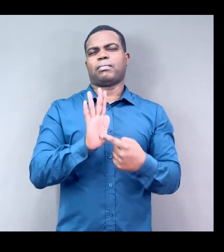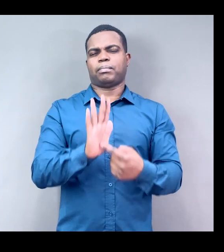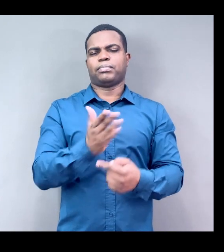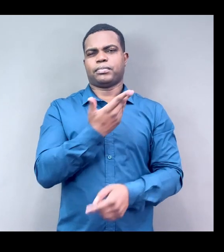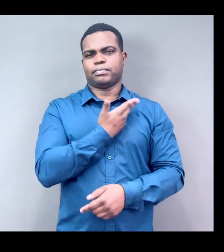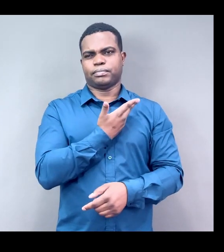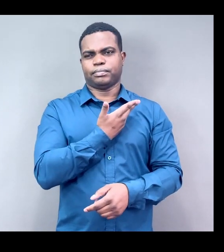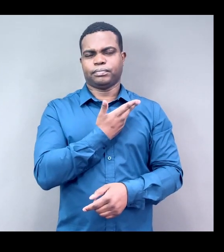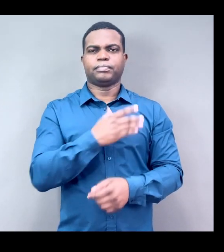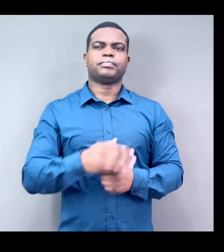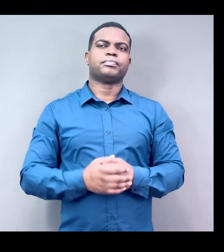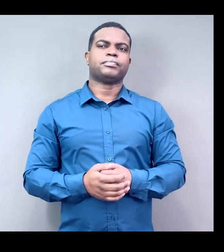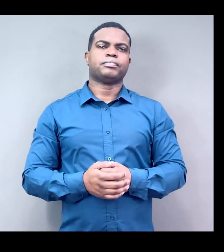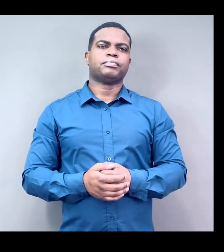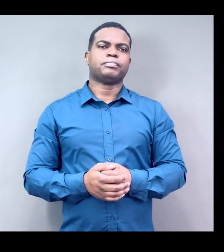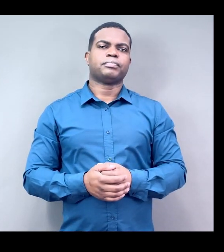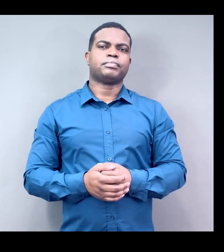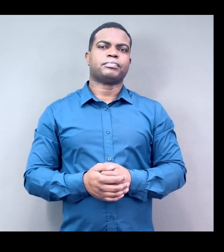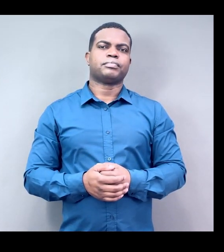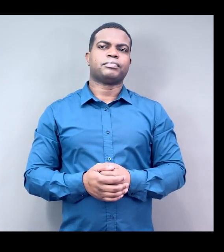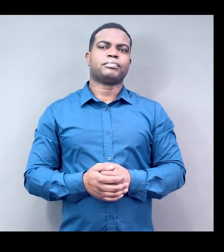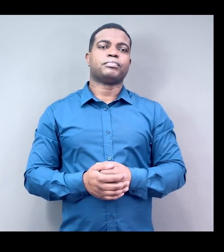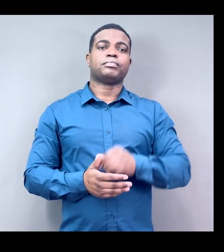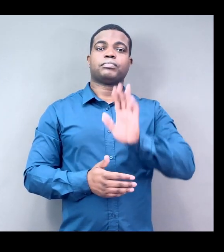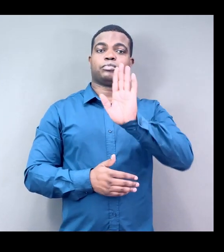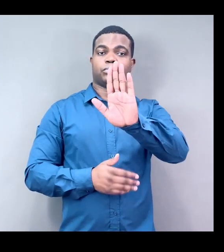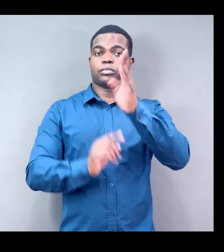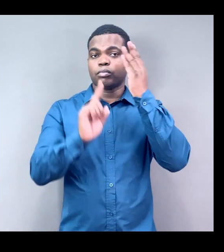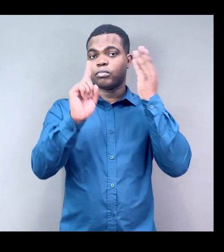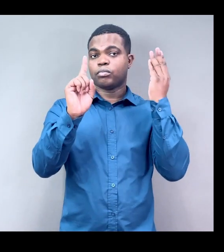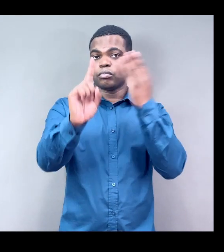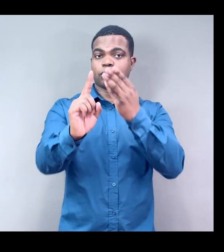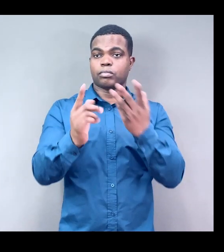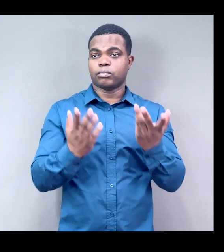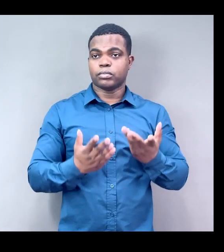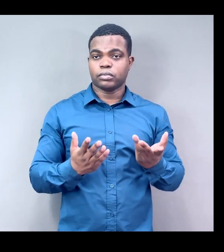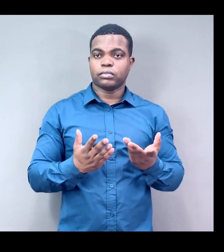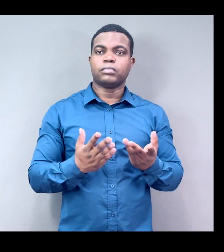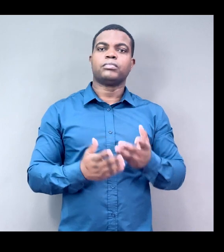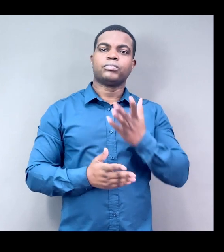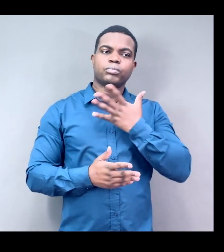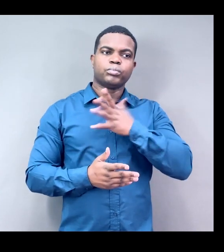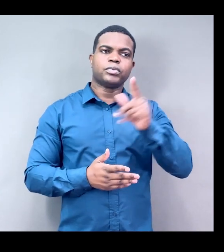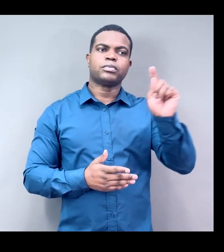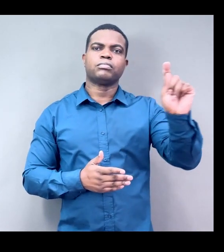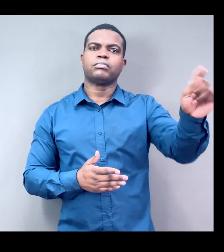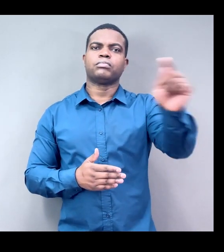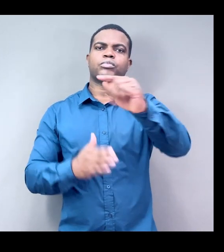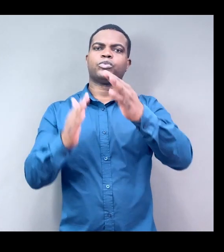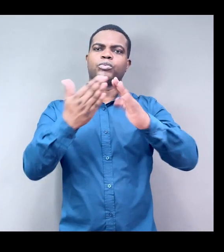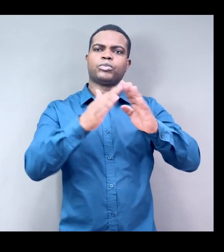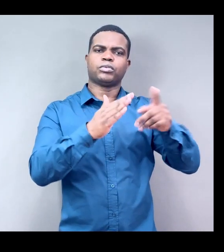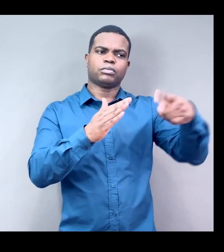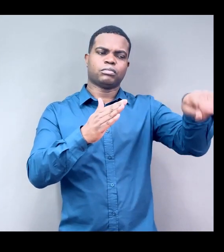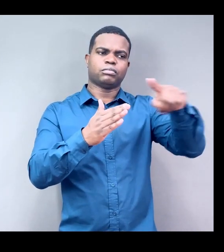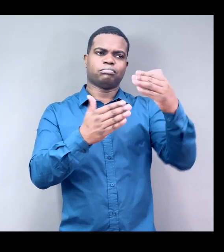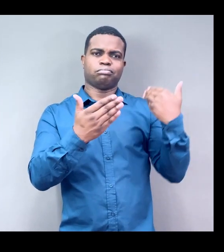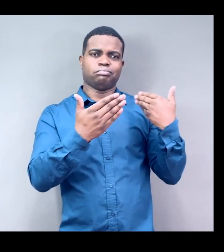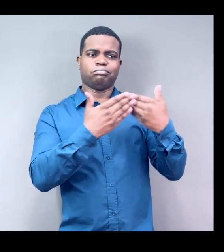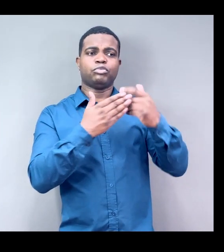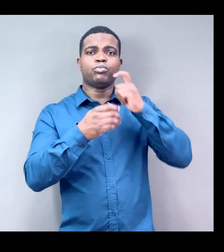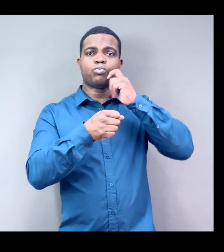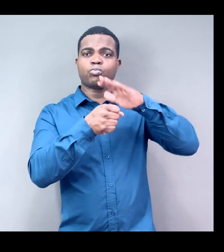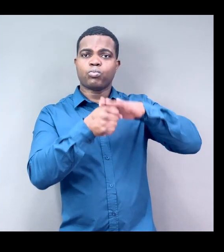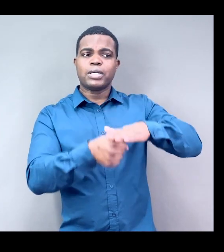this goal. This is an example. So if your goal is